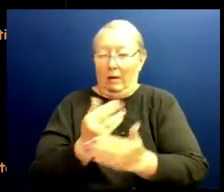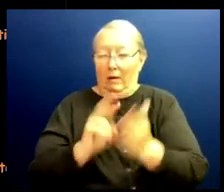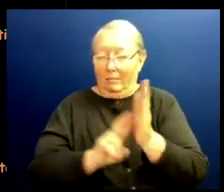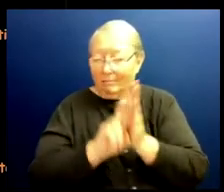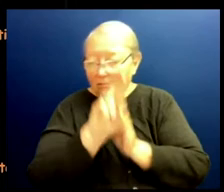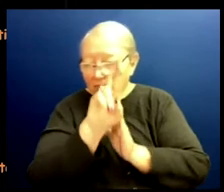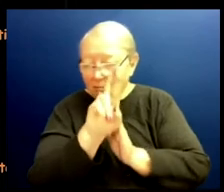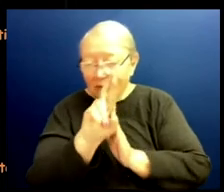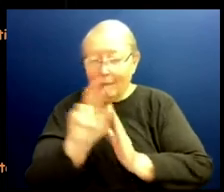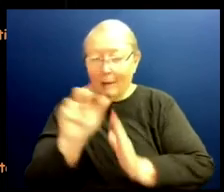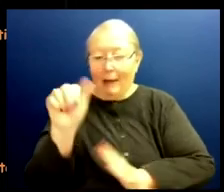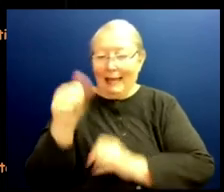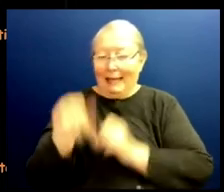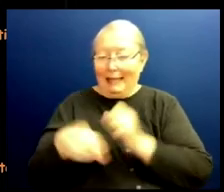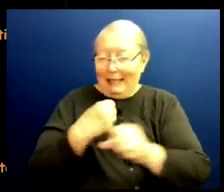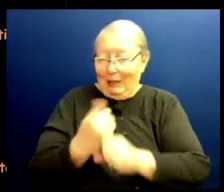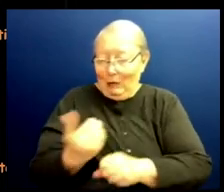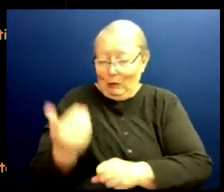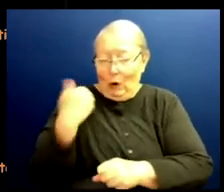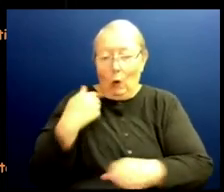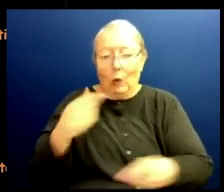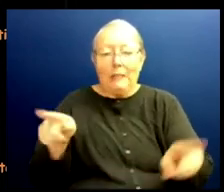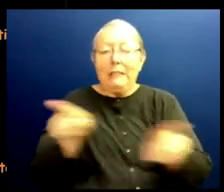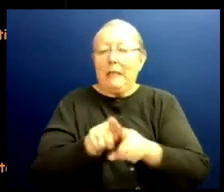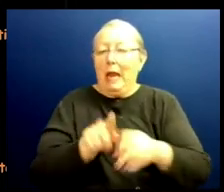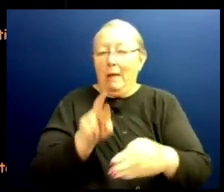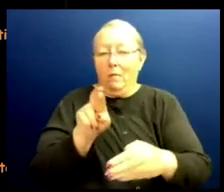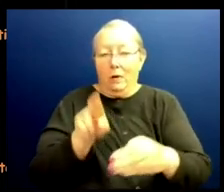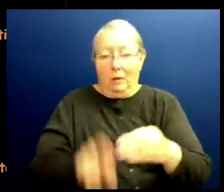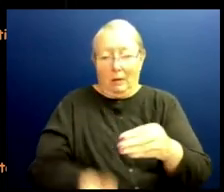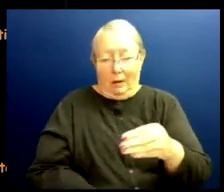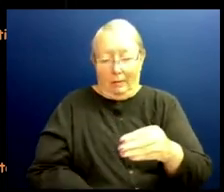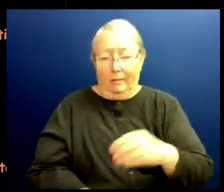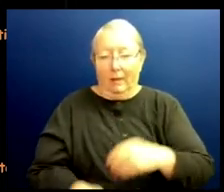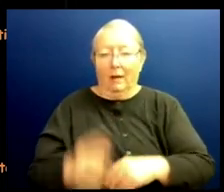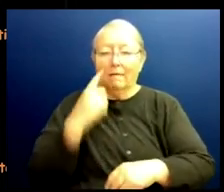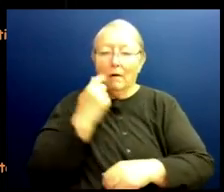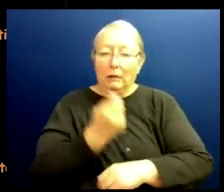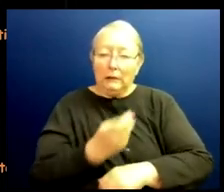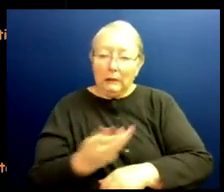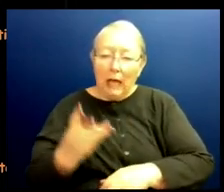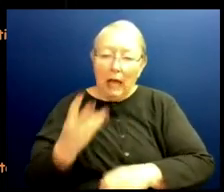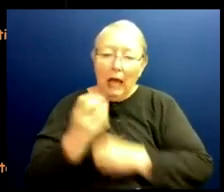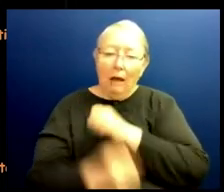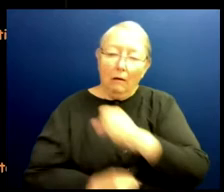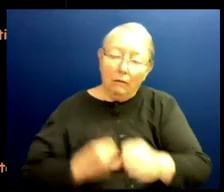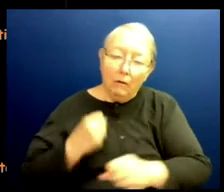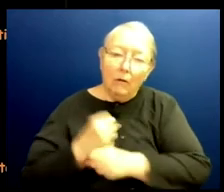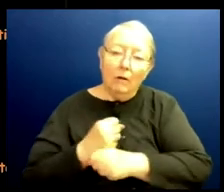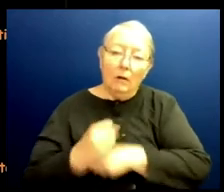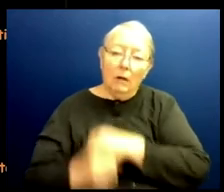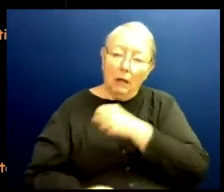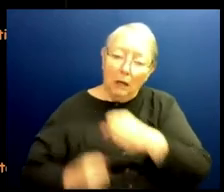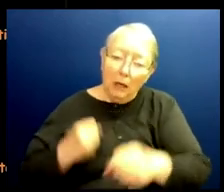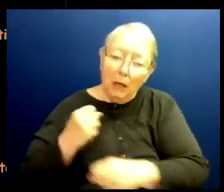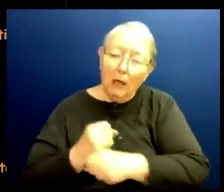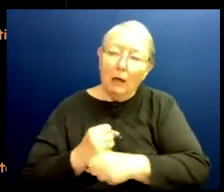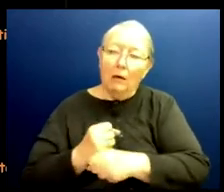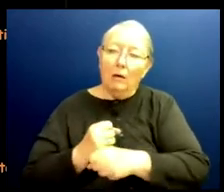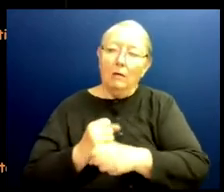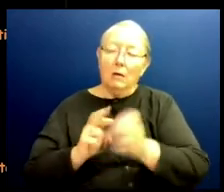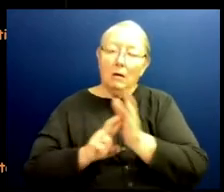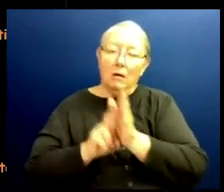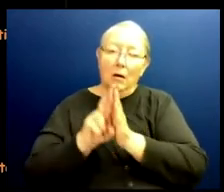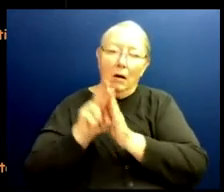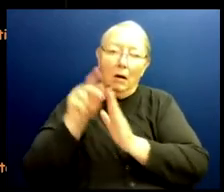And they got the same result. But basically, after several years of observations, looking past our galaxy, looking past